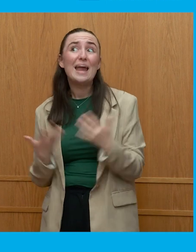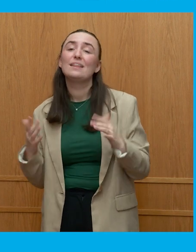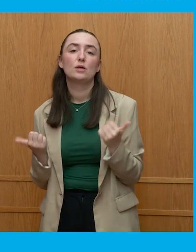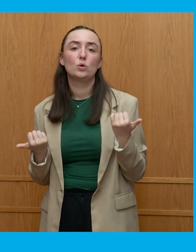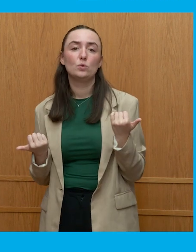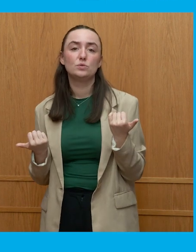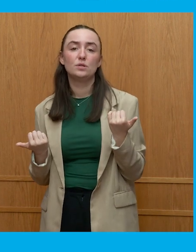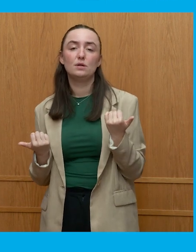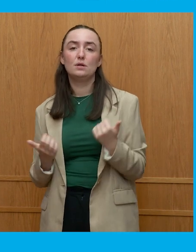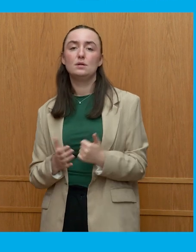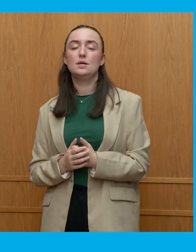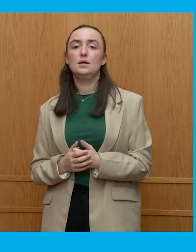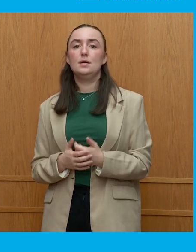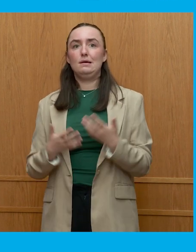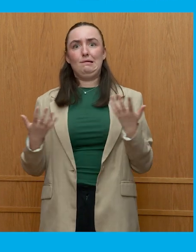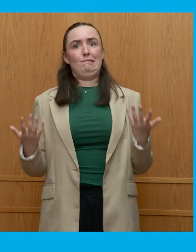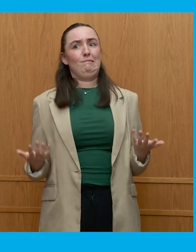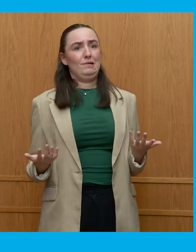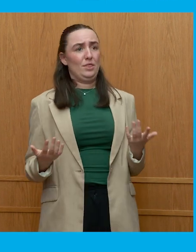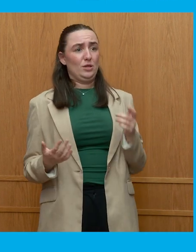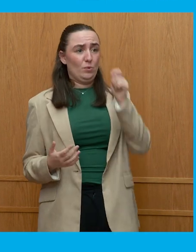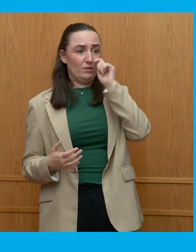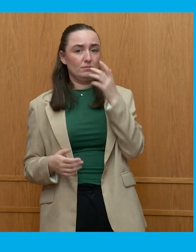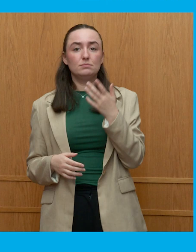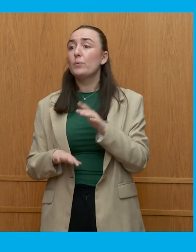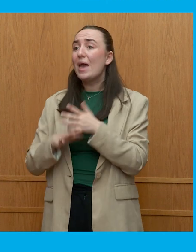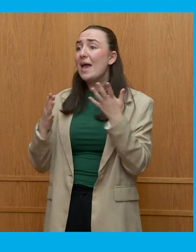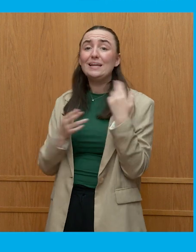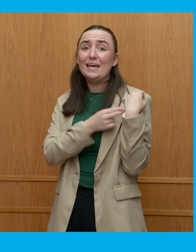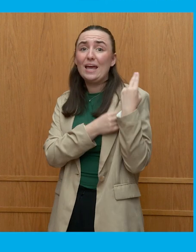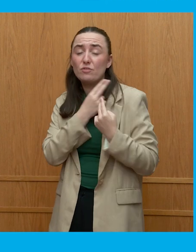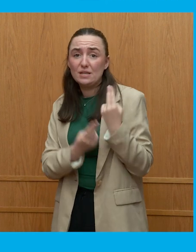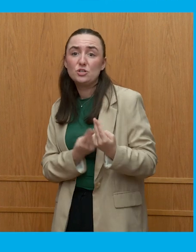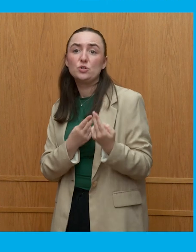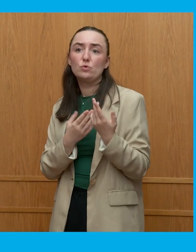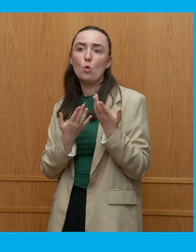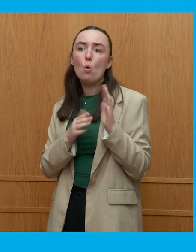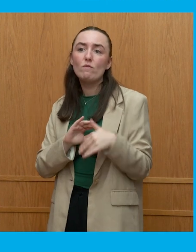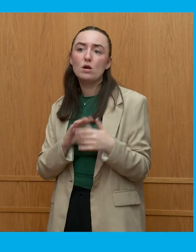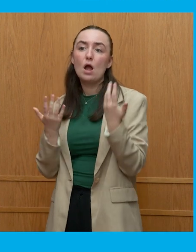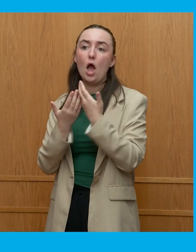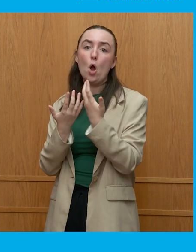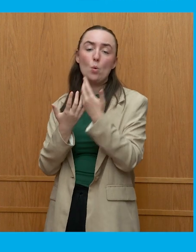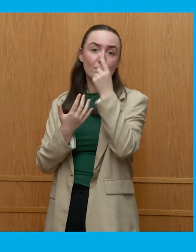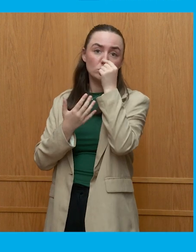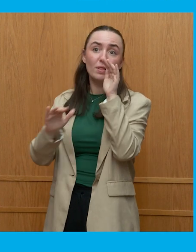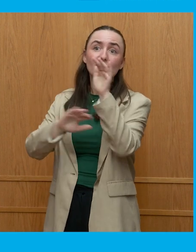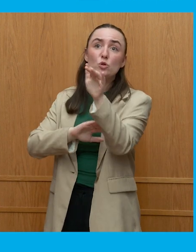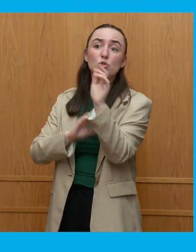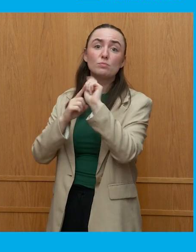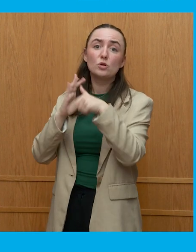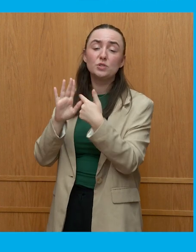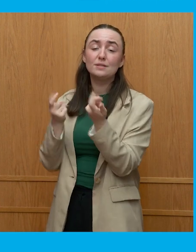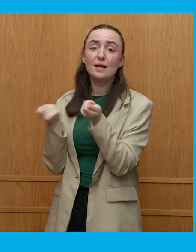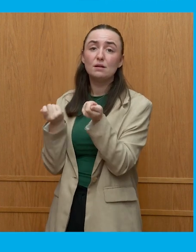mean the inquiry... Has it left any heritage in how you might deal with complex projects in the future? I think from our point of